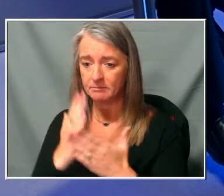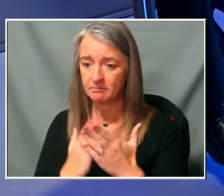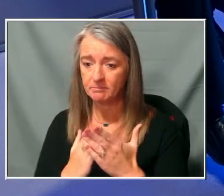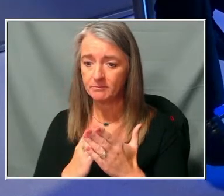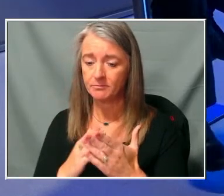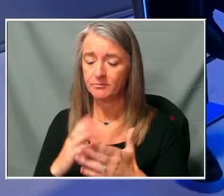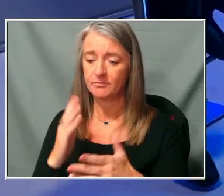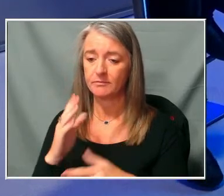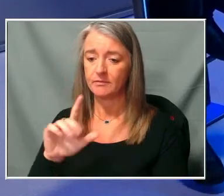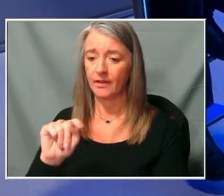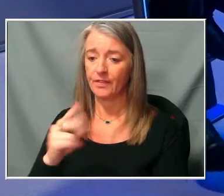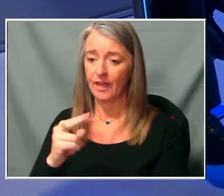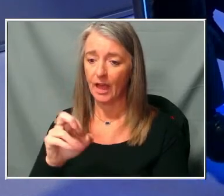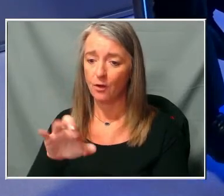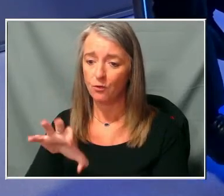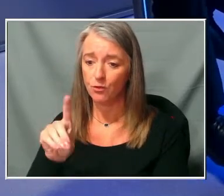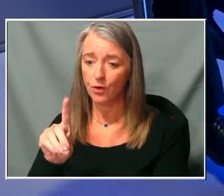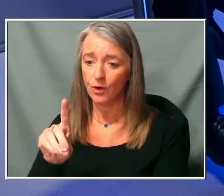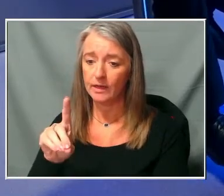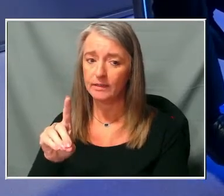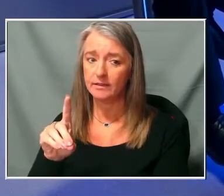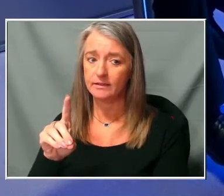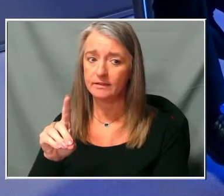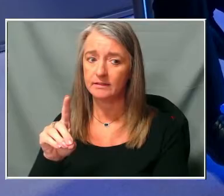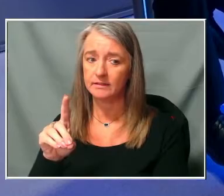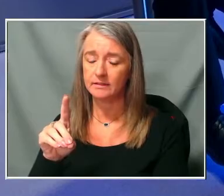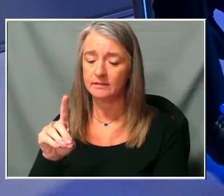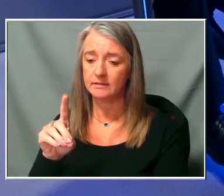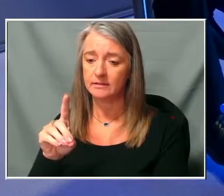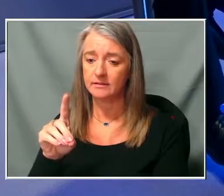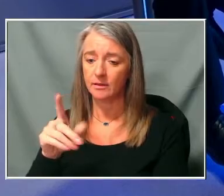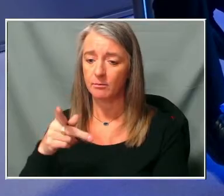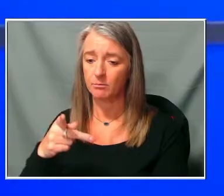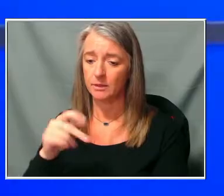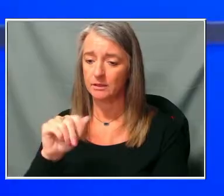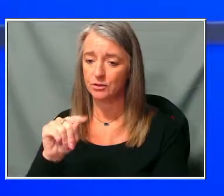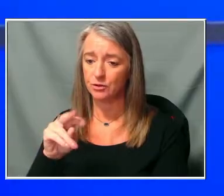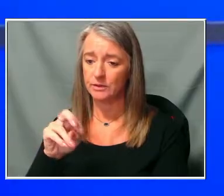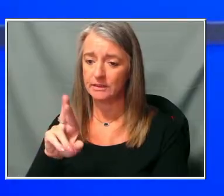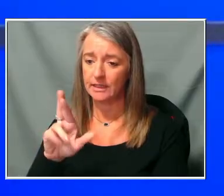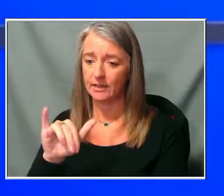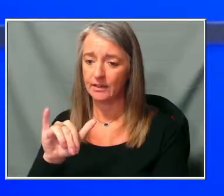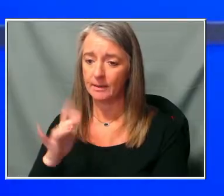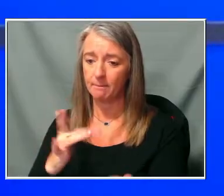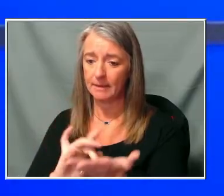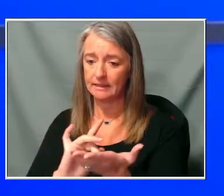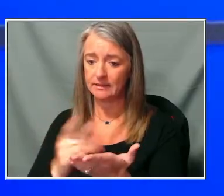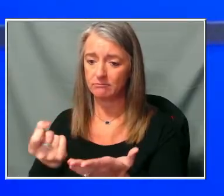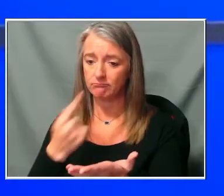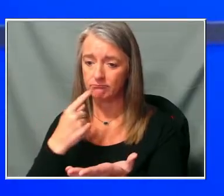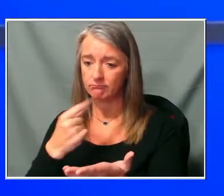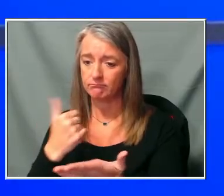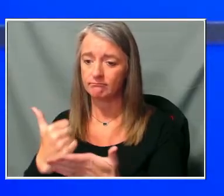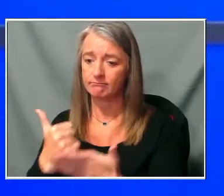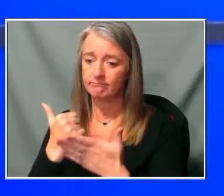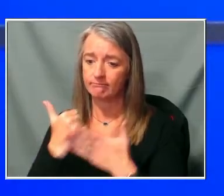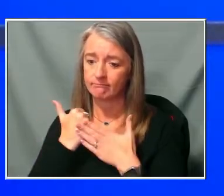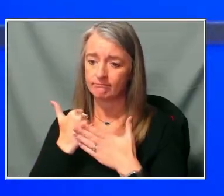of my thyroid glands, and so that is medicines that I'm on now to help try